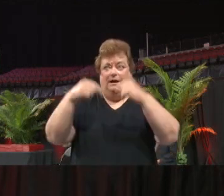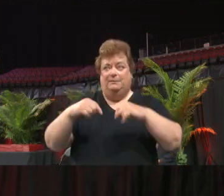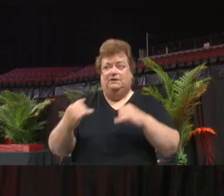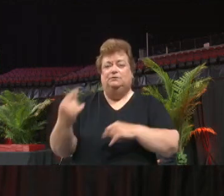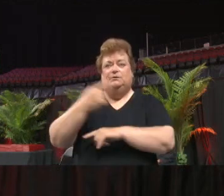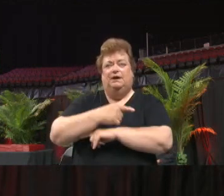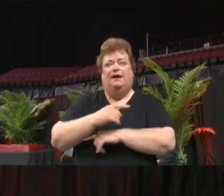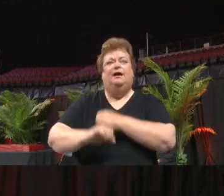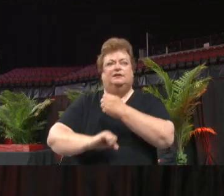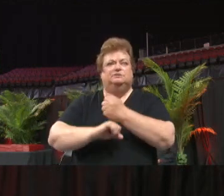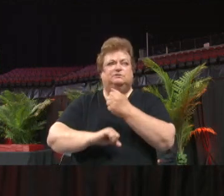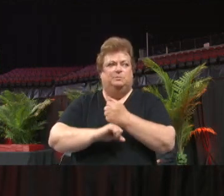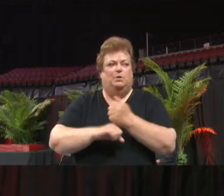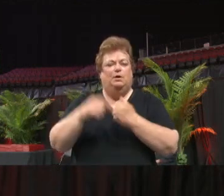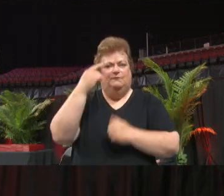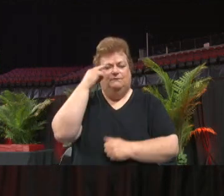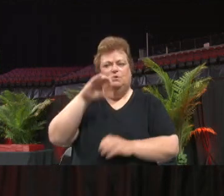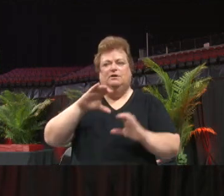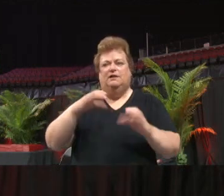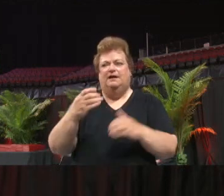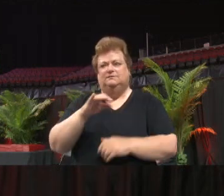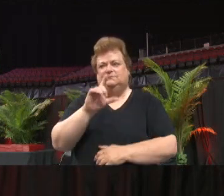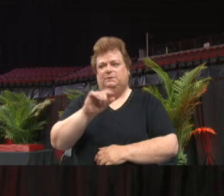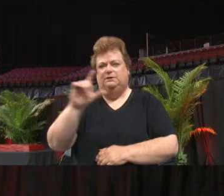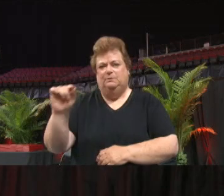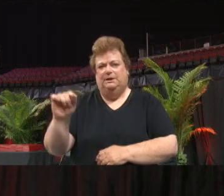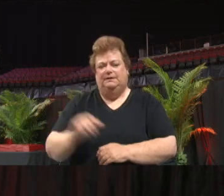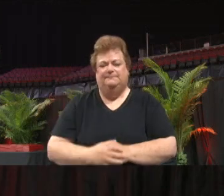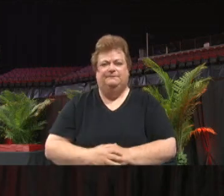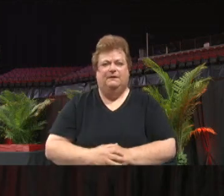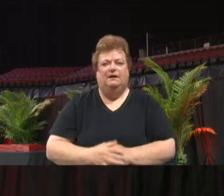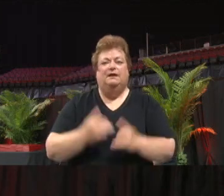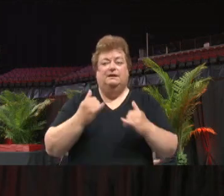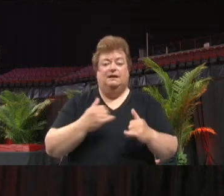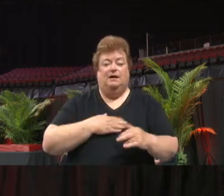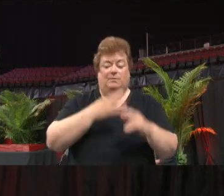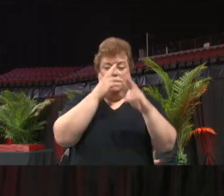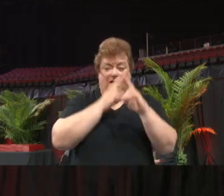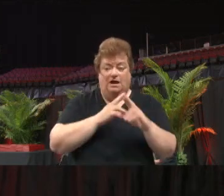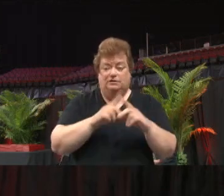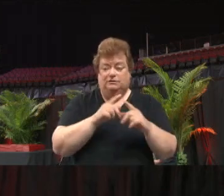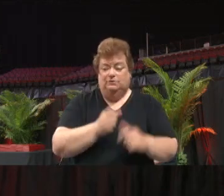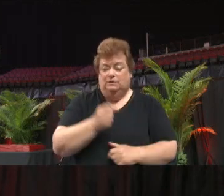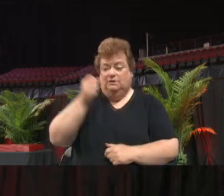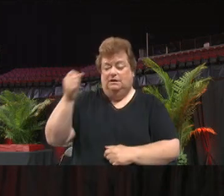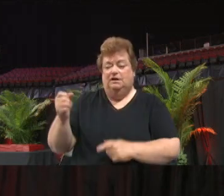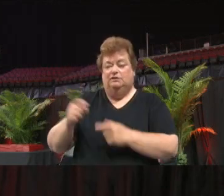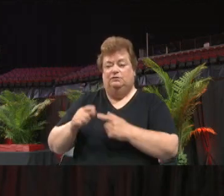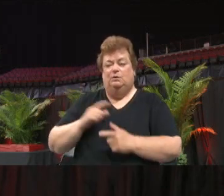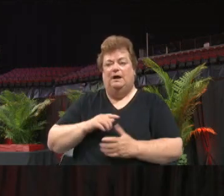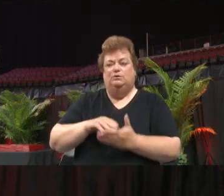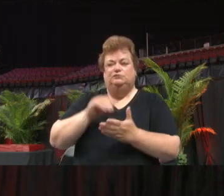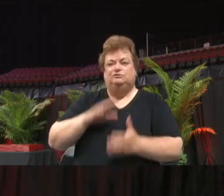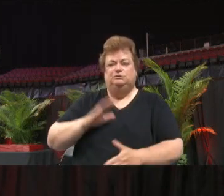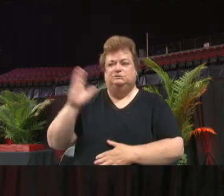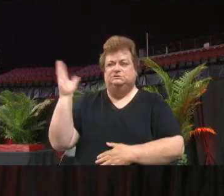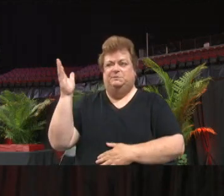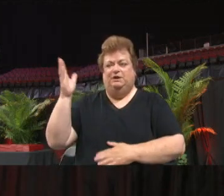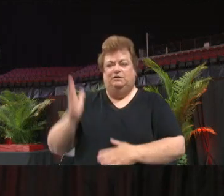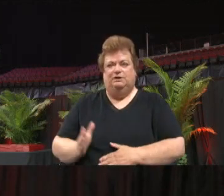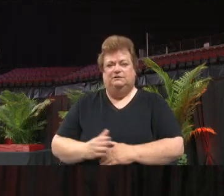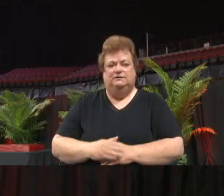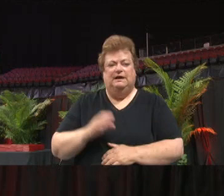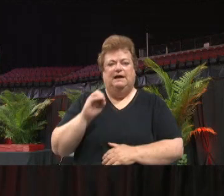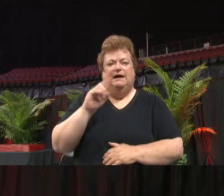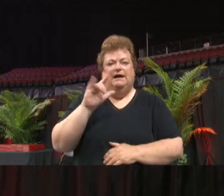and support of the class of 2020. It is now my honor to give the microphone to our student speakers,